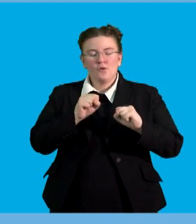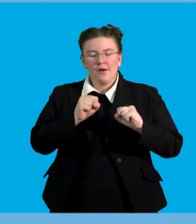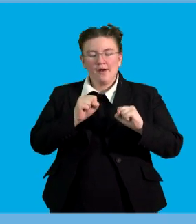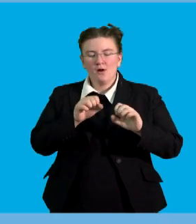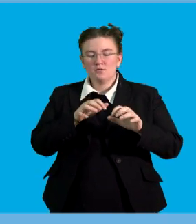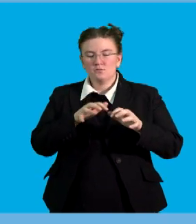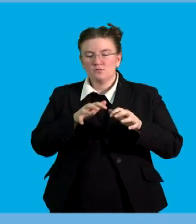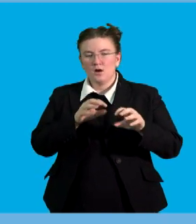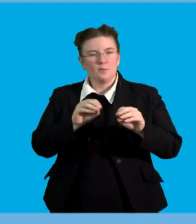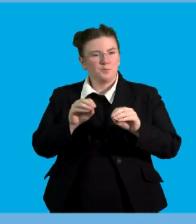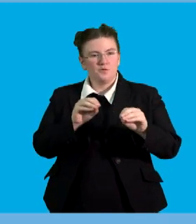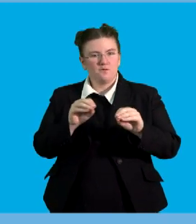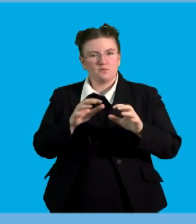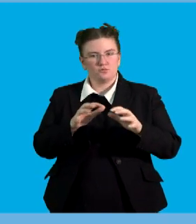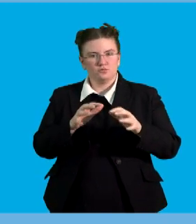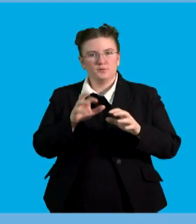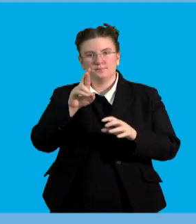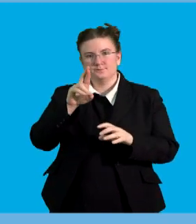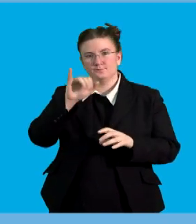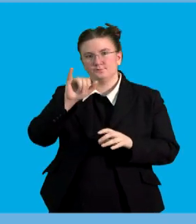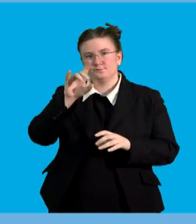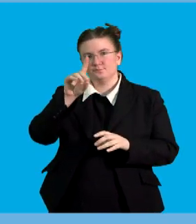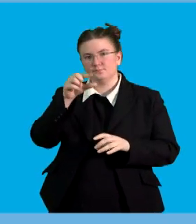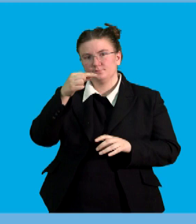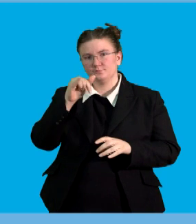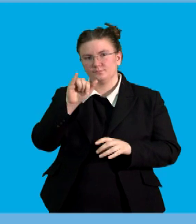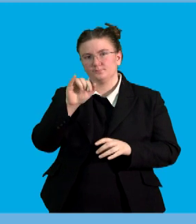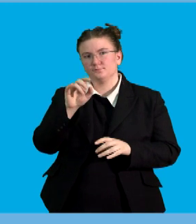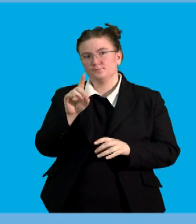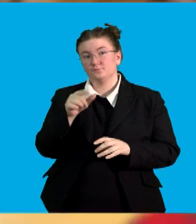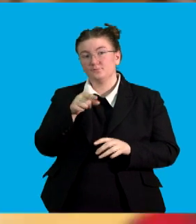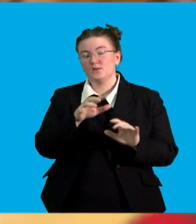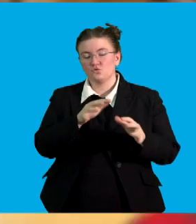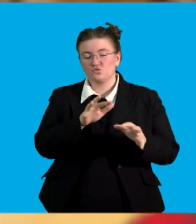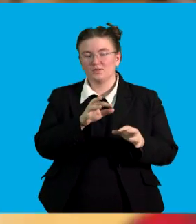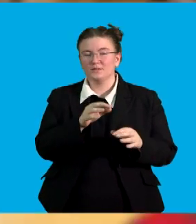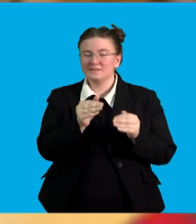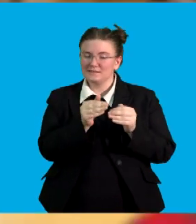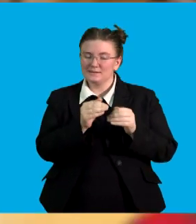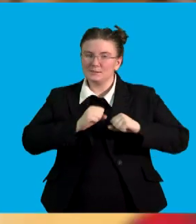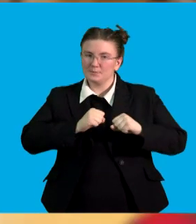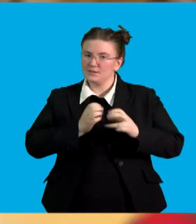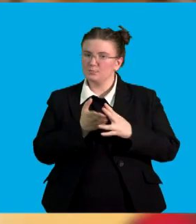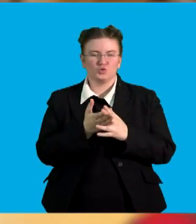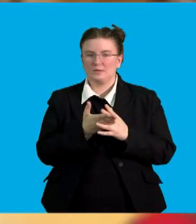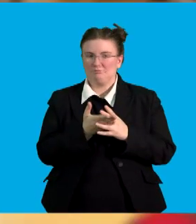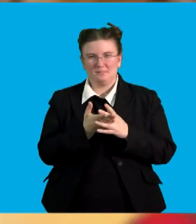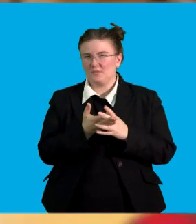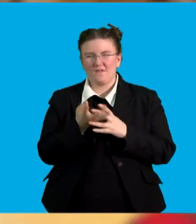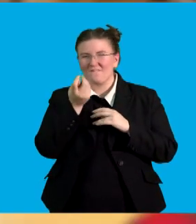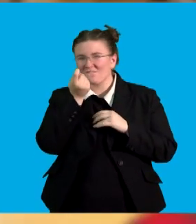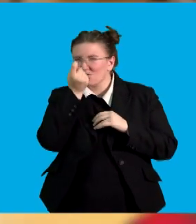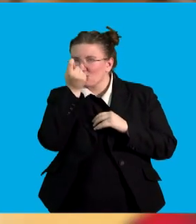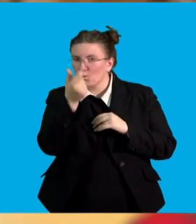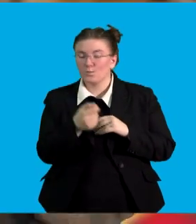particle is a rigid particle or rigid particles that are vibrating and they have little spaces between the